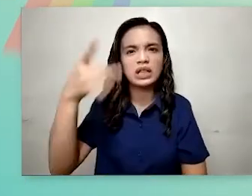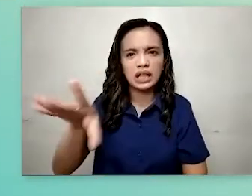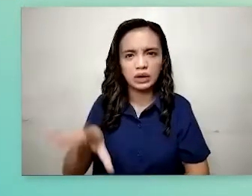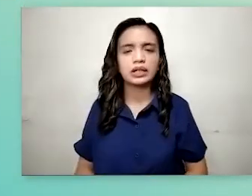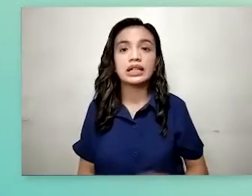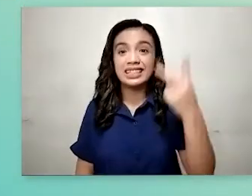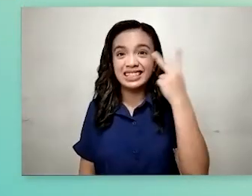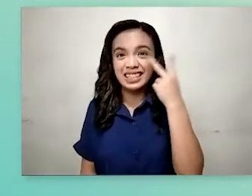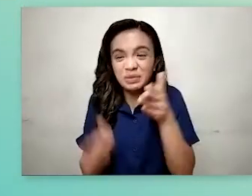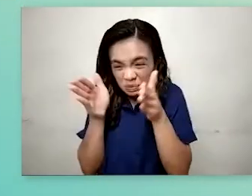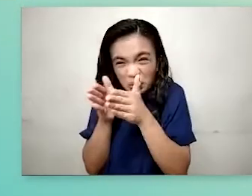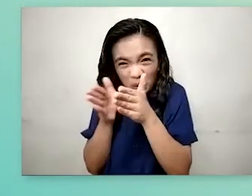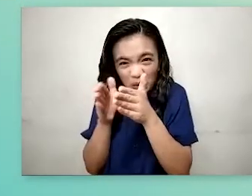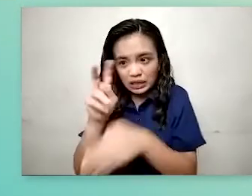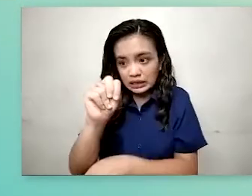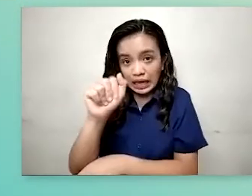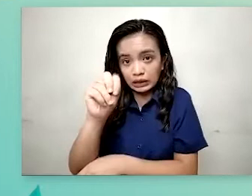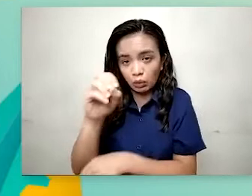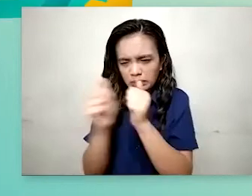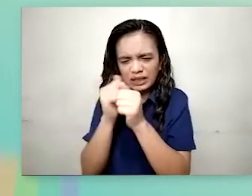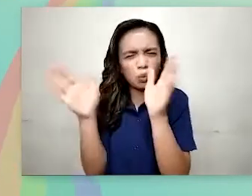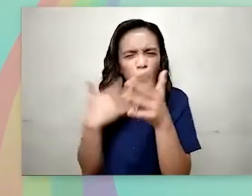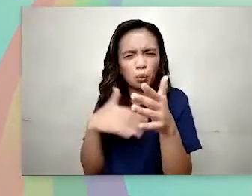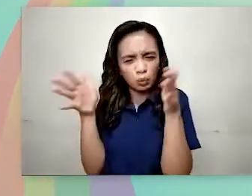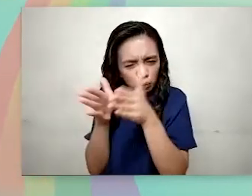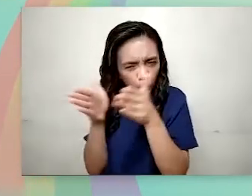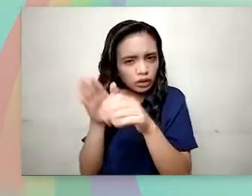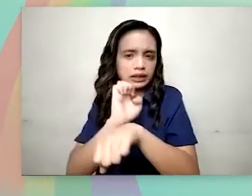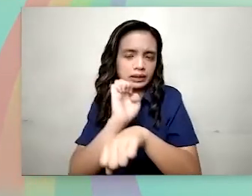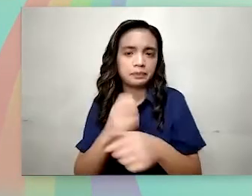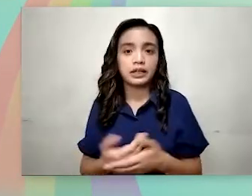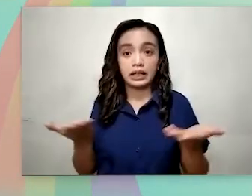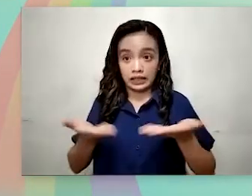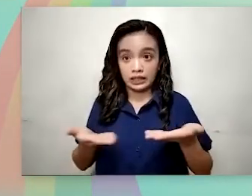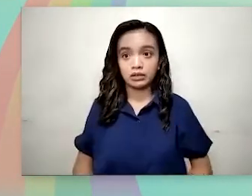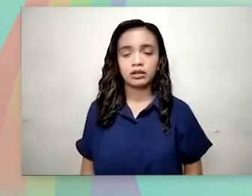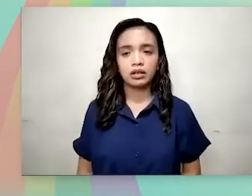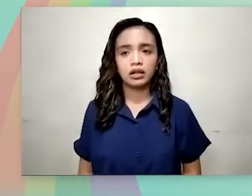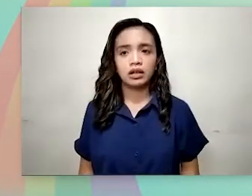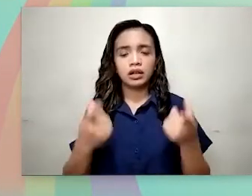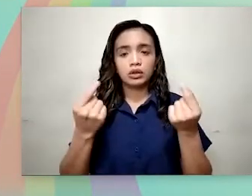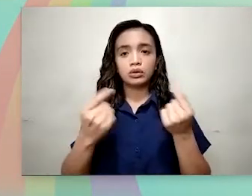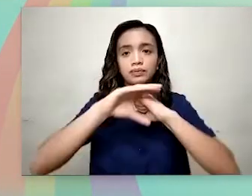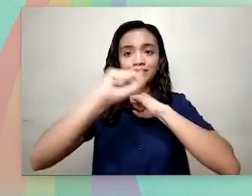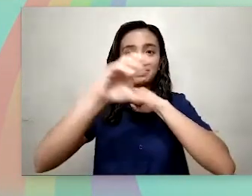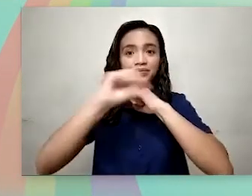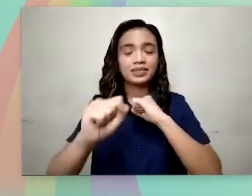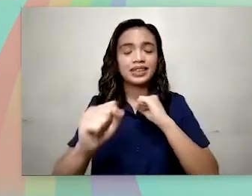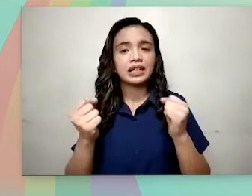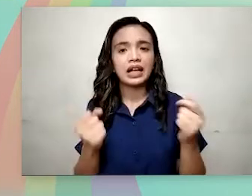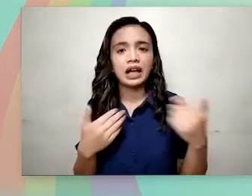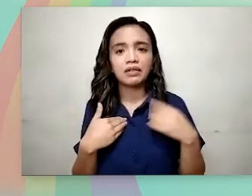size of about 10,000 pesos only. So you could imagine how small these nano enterprises are. And here in SEDPI,